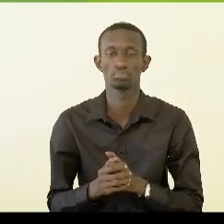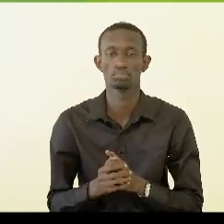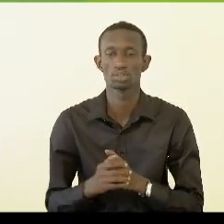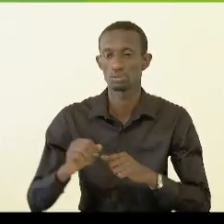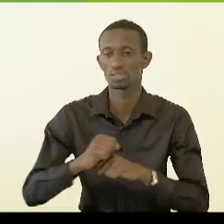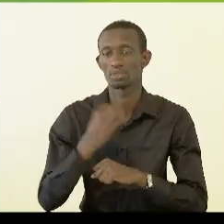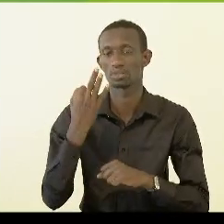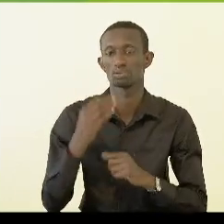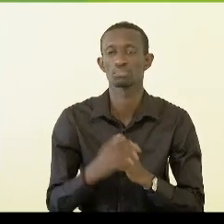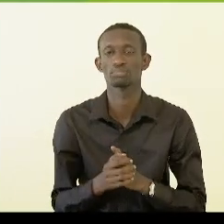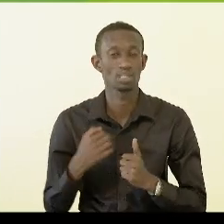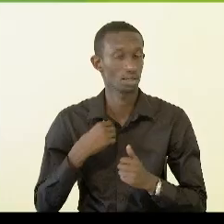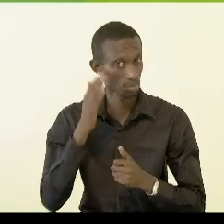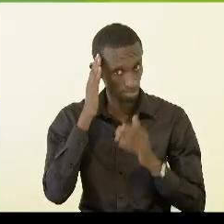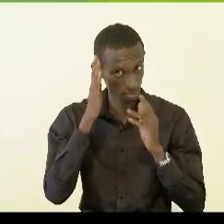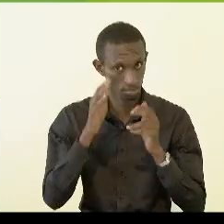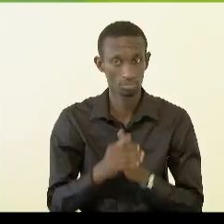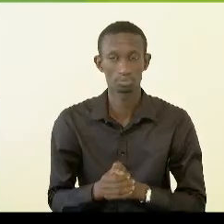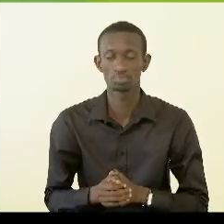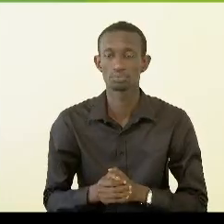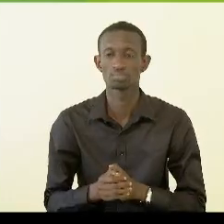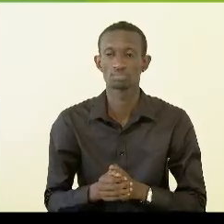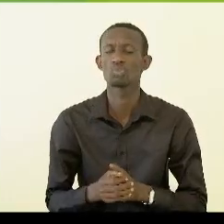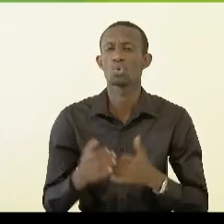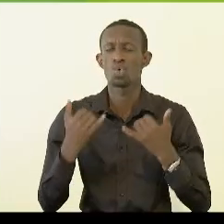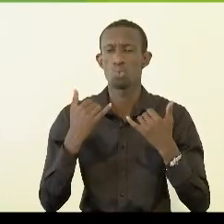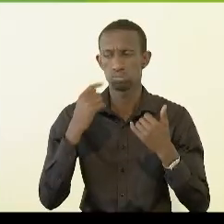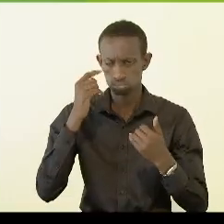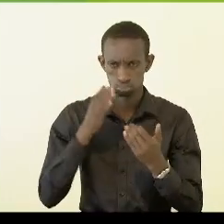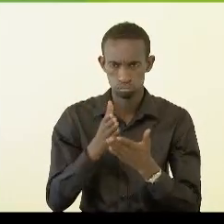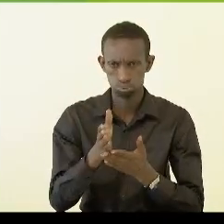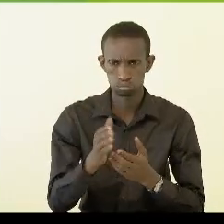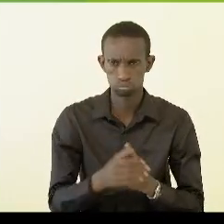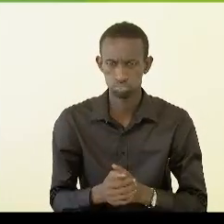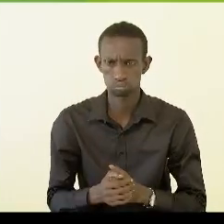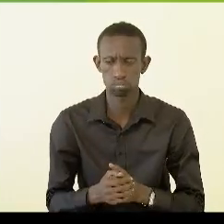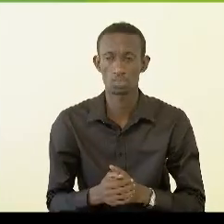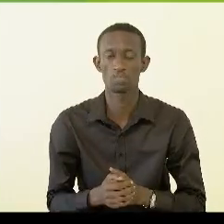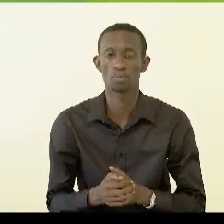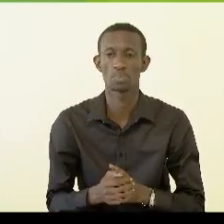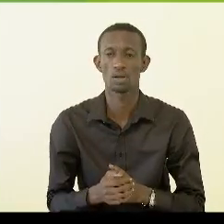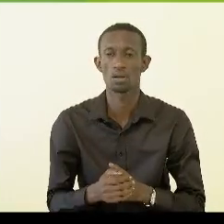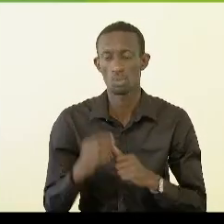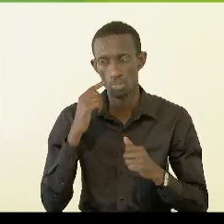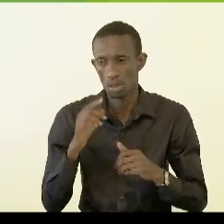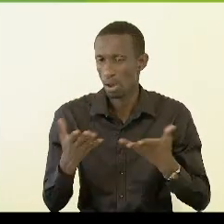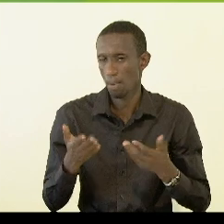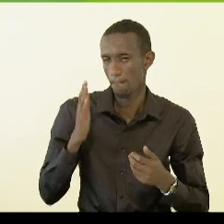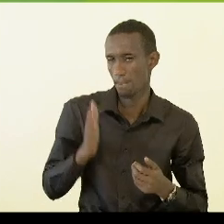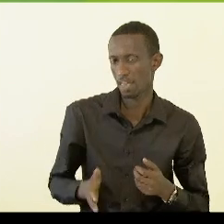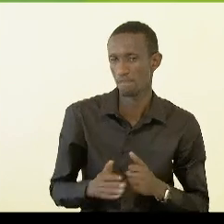senior 2, I believe so. And we're just going through the behavior, looking at the behavior of